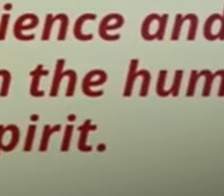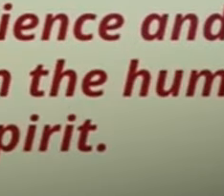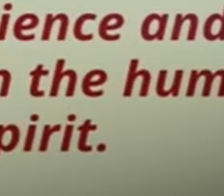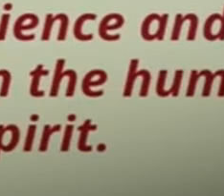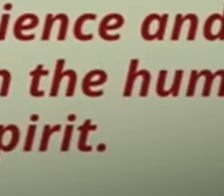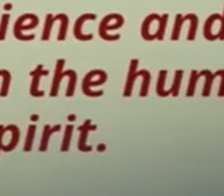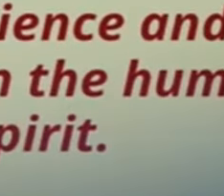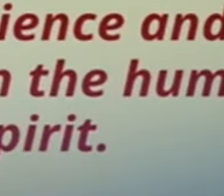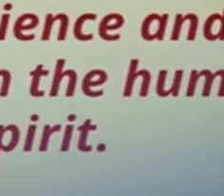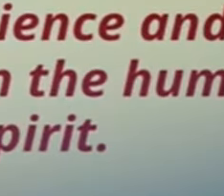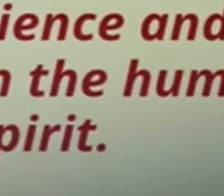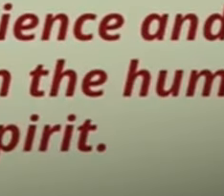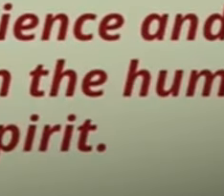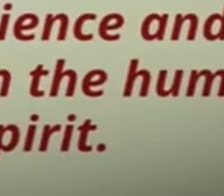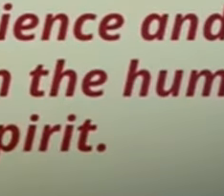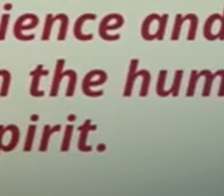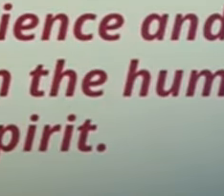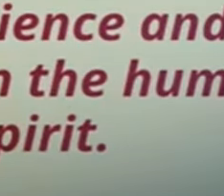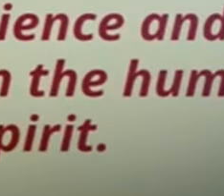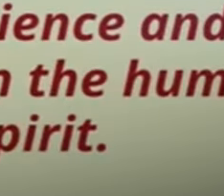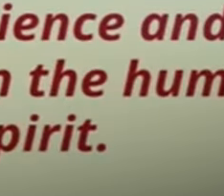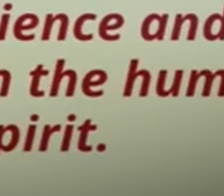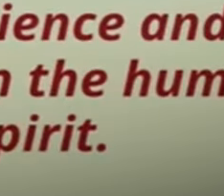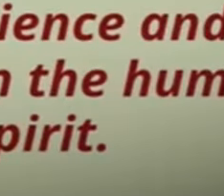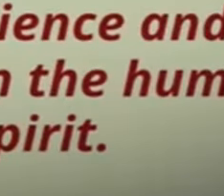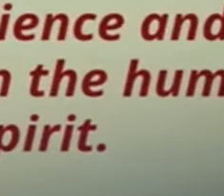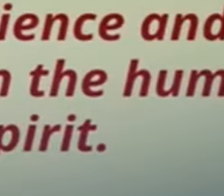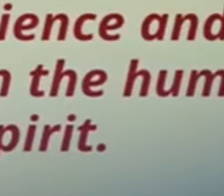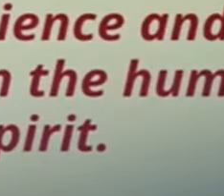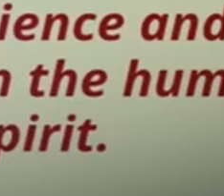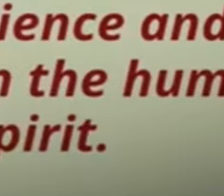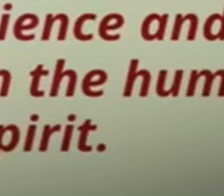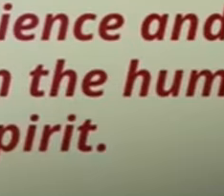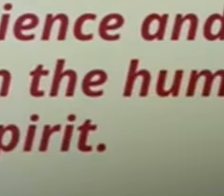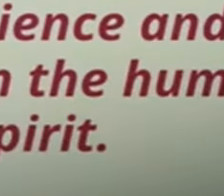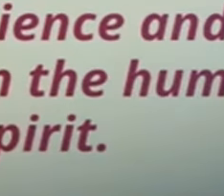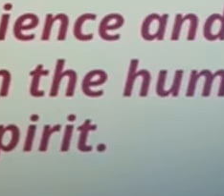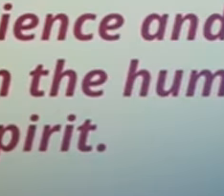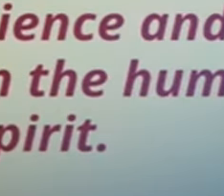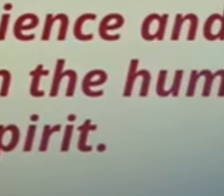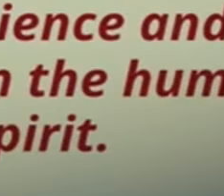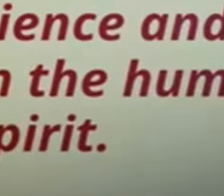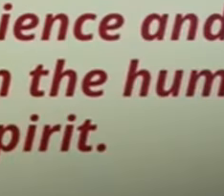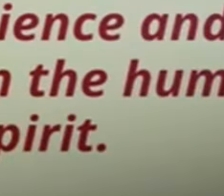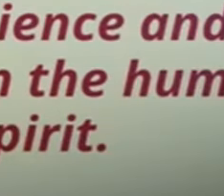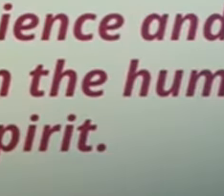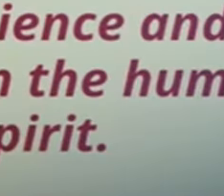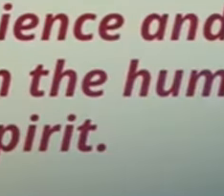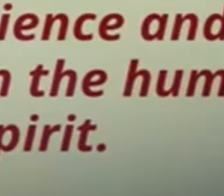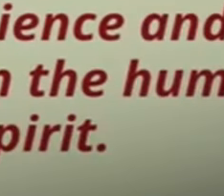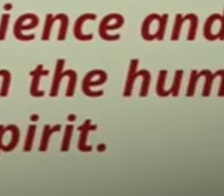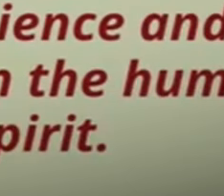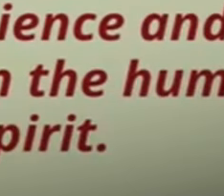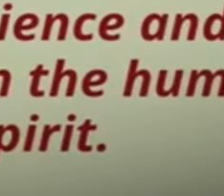Okre biara kani awom. Placed there by God. Ne ho no nyankopon ene odi asi ho. To check our behavior and our actions. We no ehwe